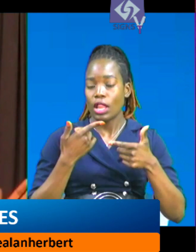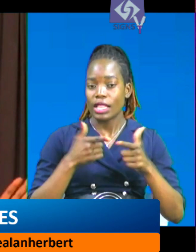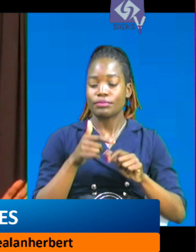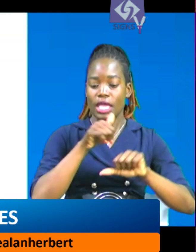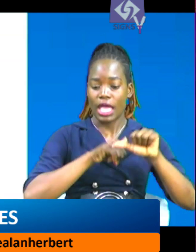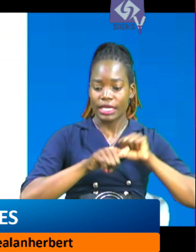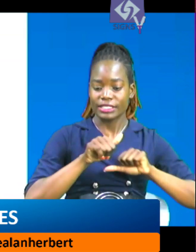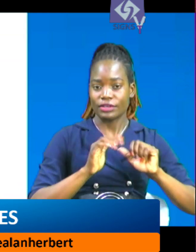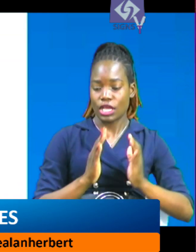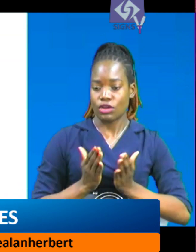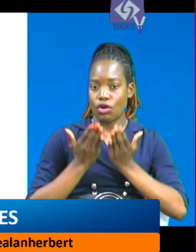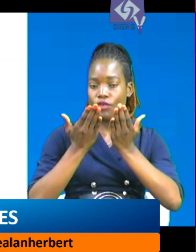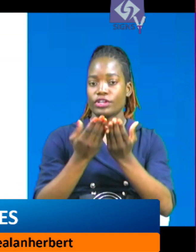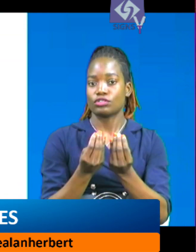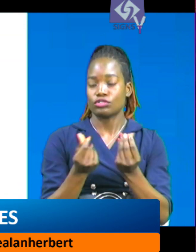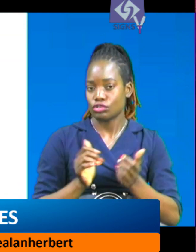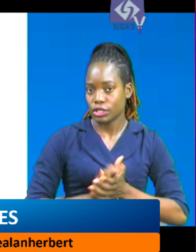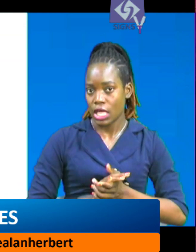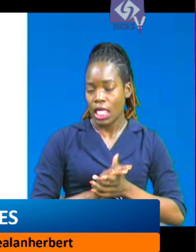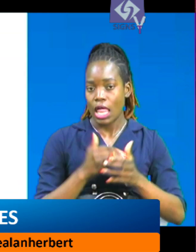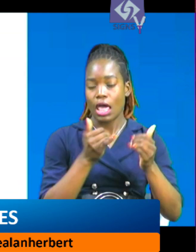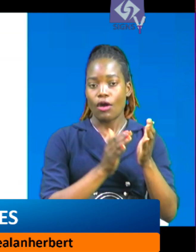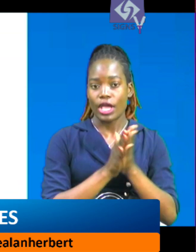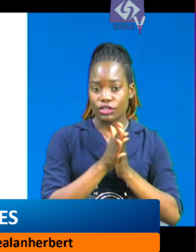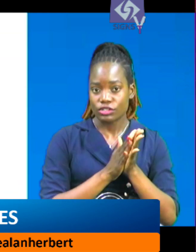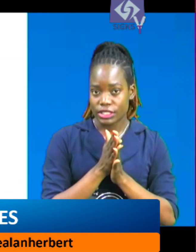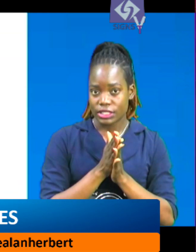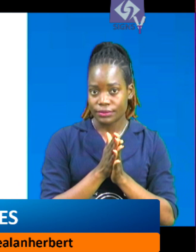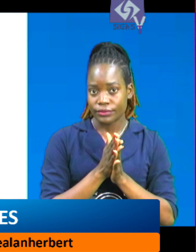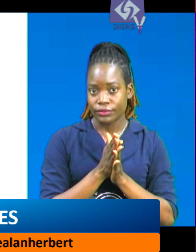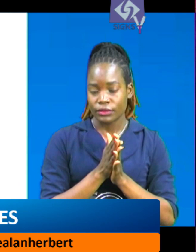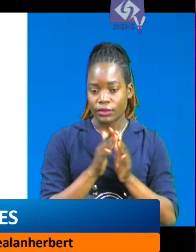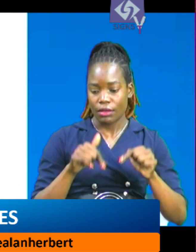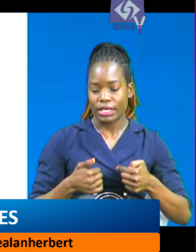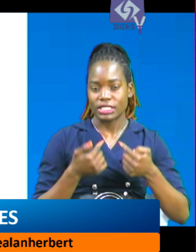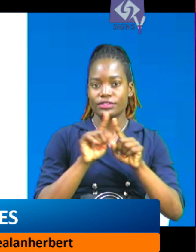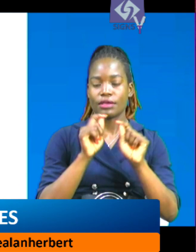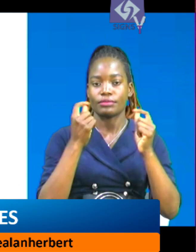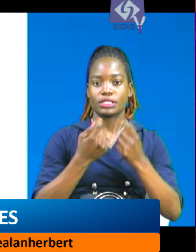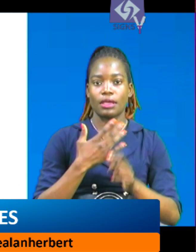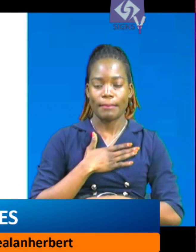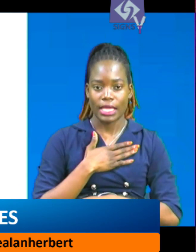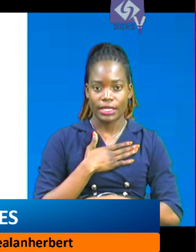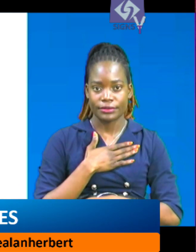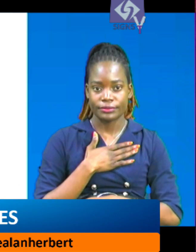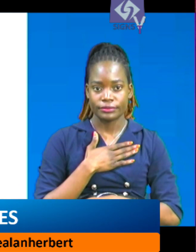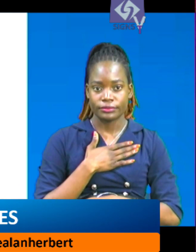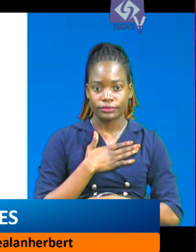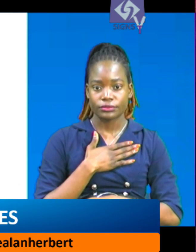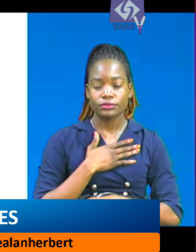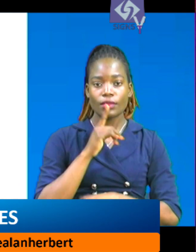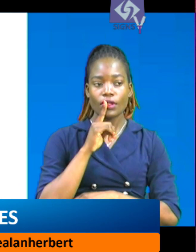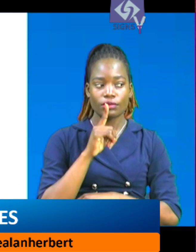and let's offer solutions. It is in the interest of myself and my team in the executive as a governor